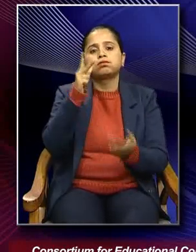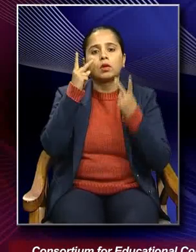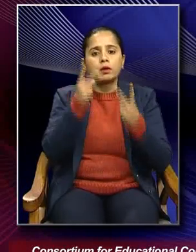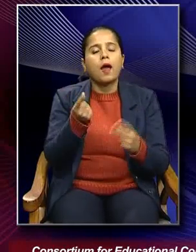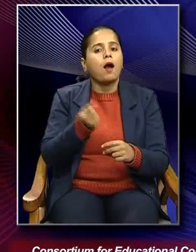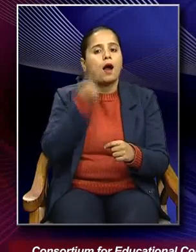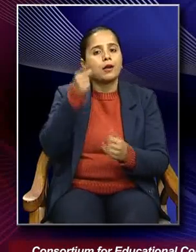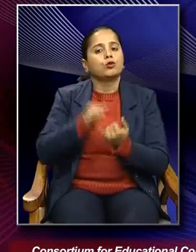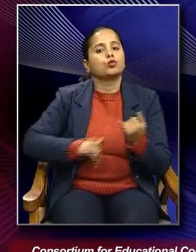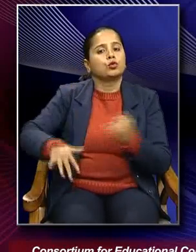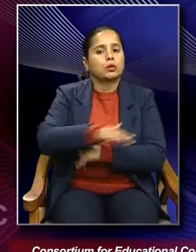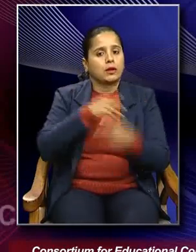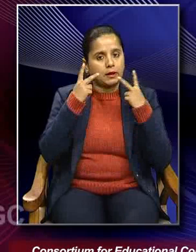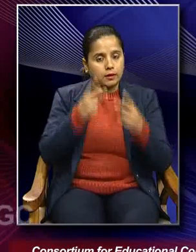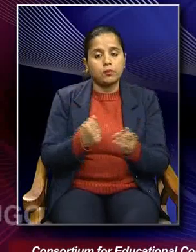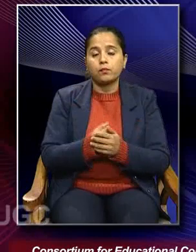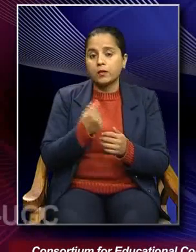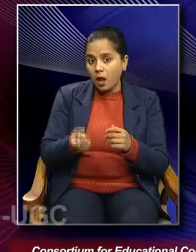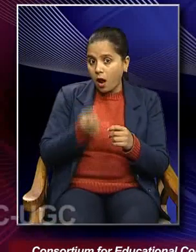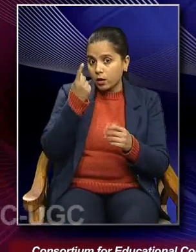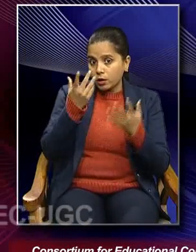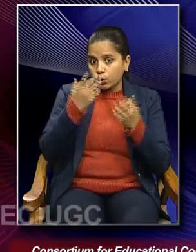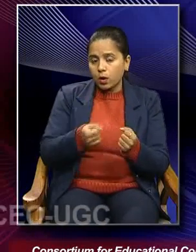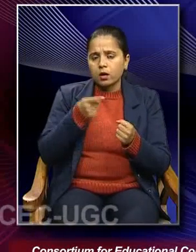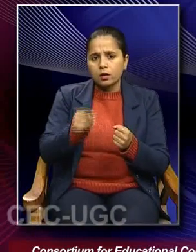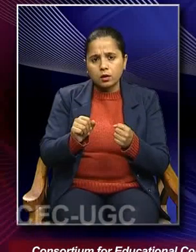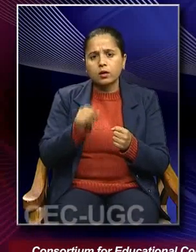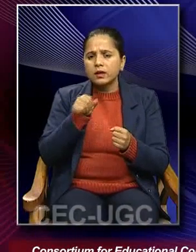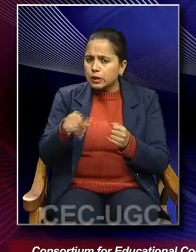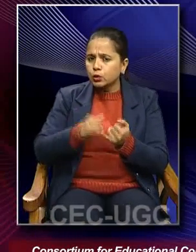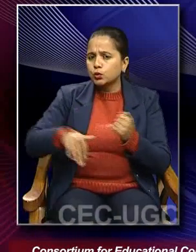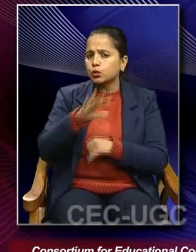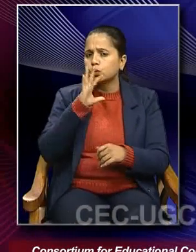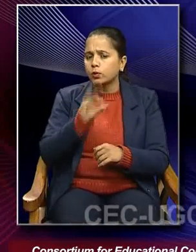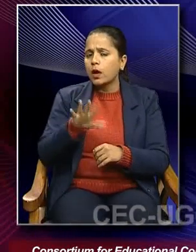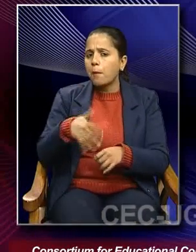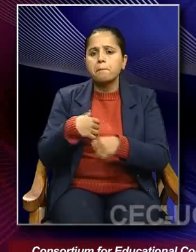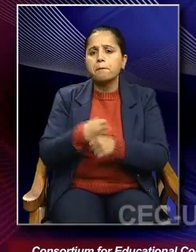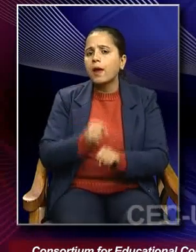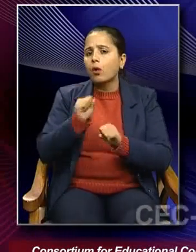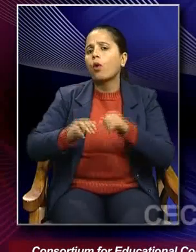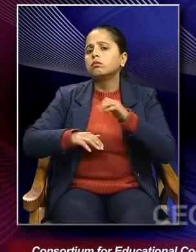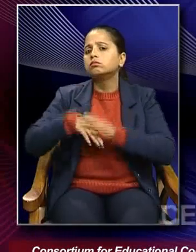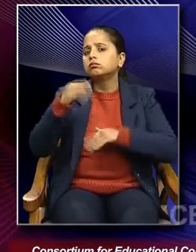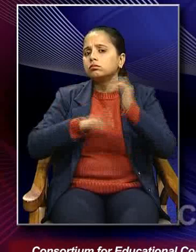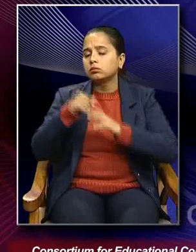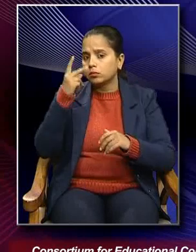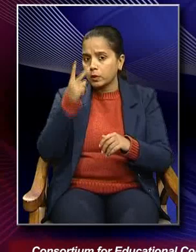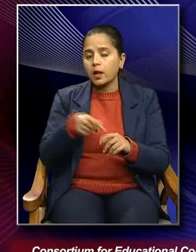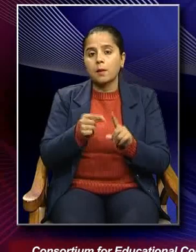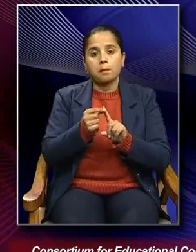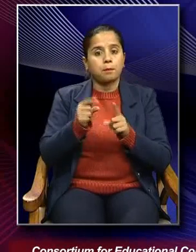of society. To understand construction of social reality, Peter